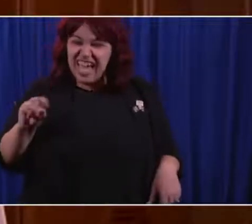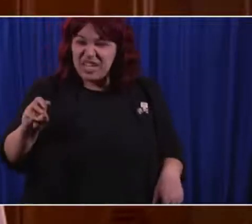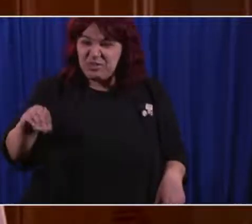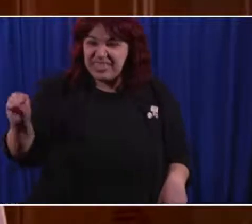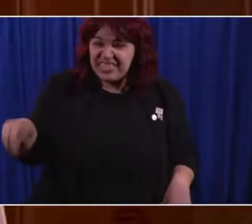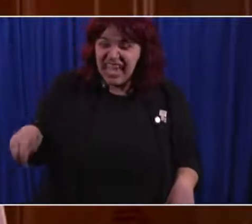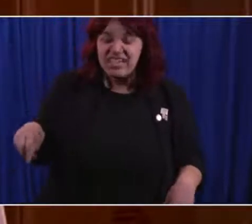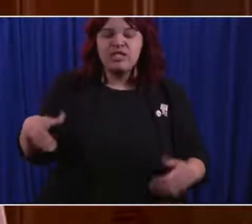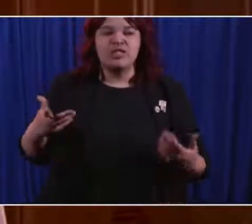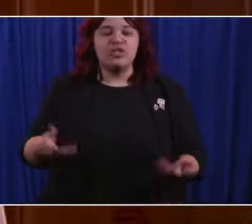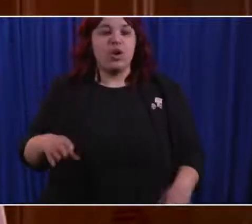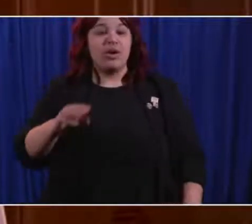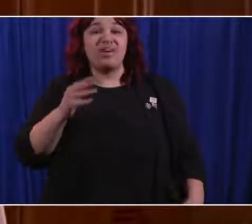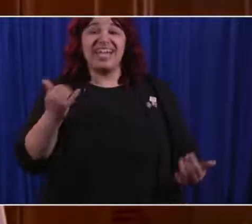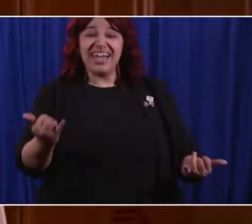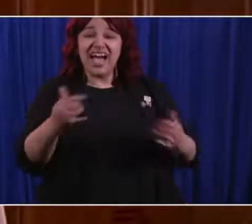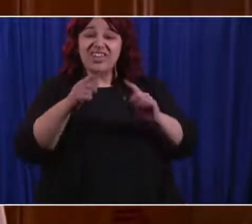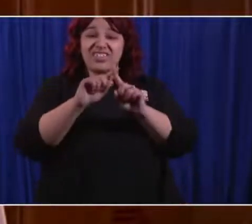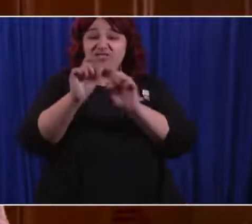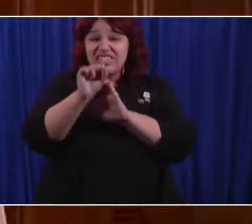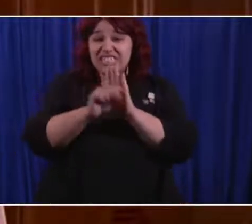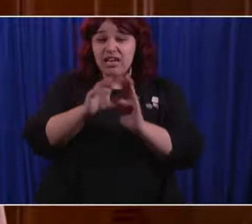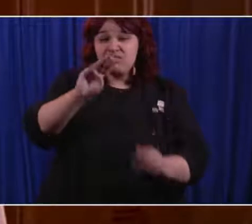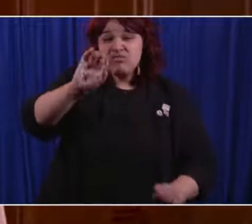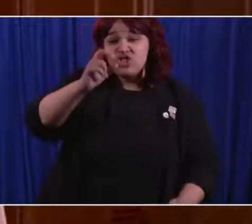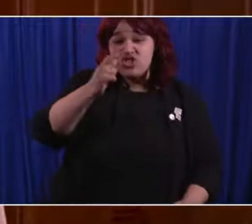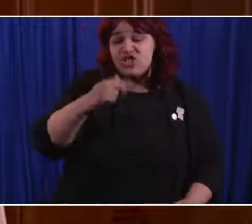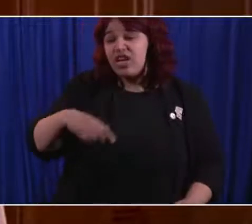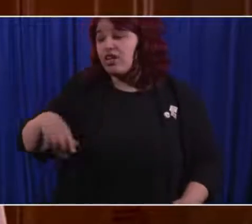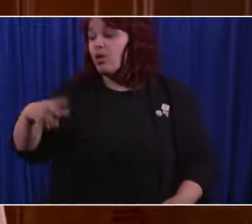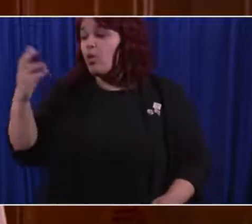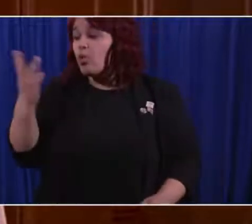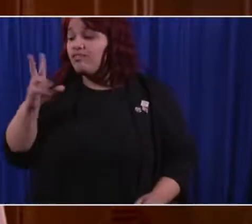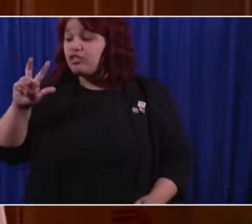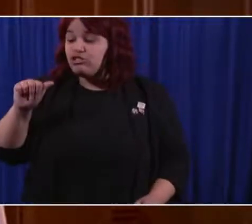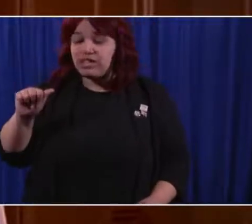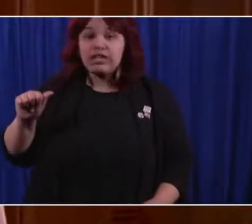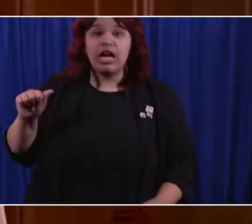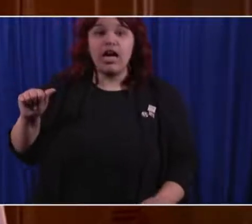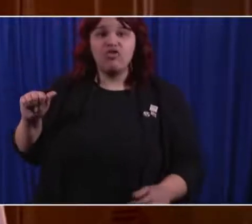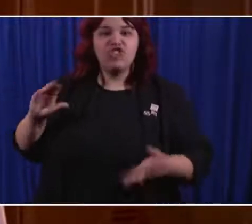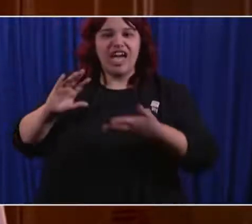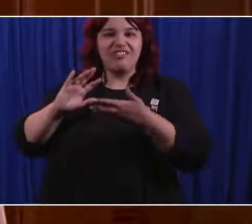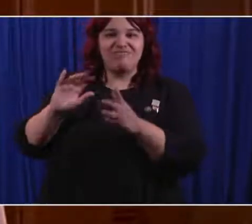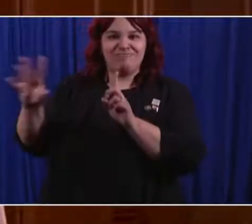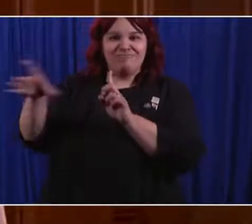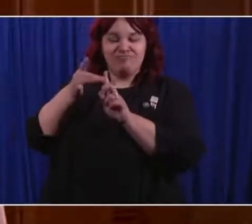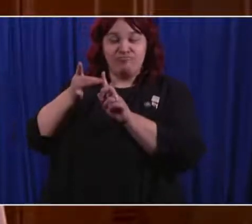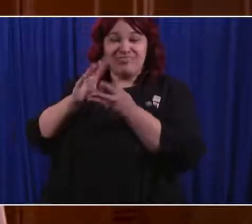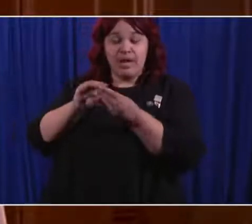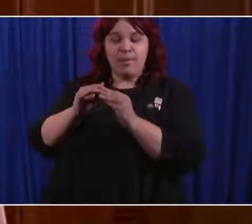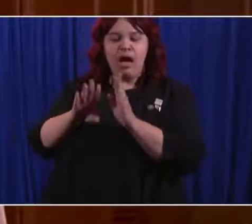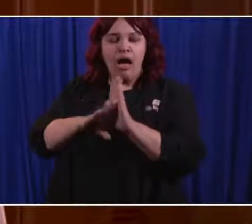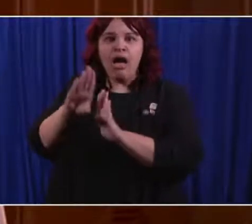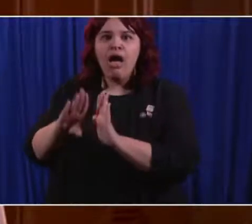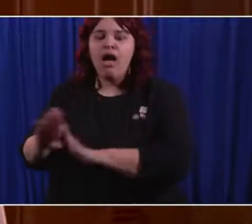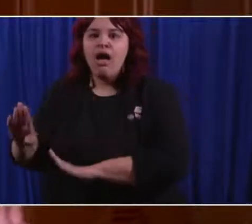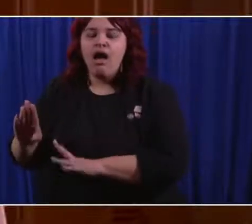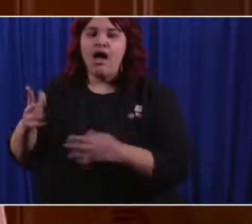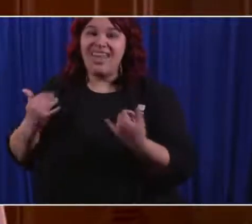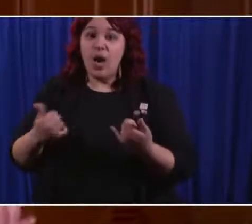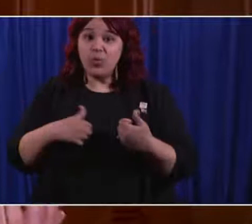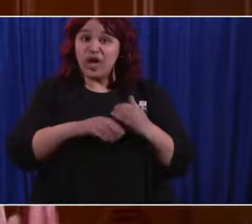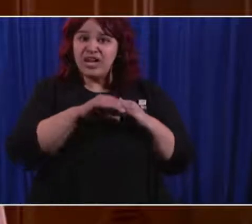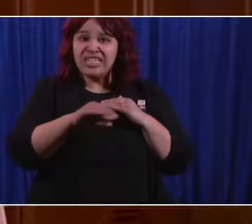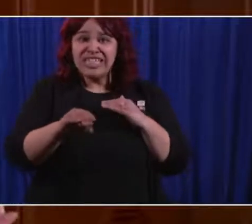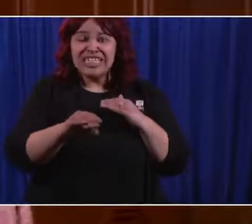in West Virginia, we're seeing a leveling off, we're plateauing out now with our number of cases. So it literally is a